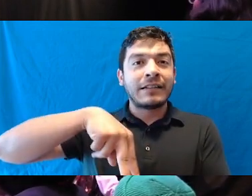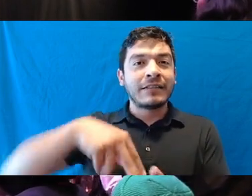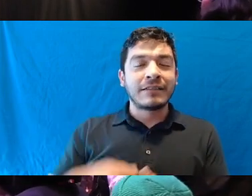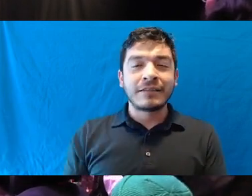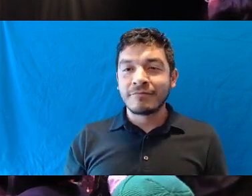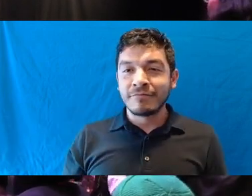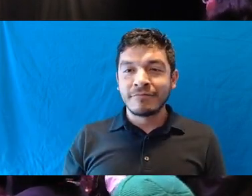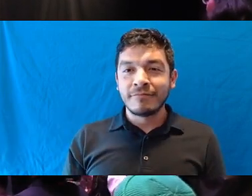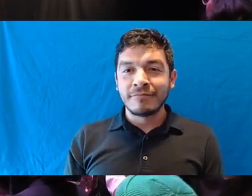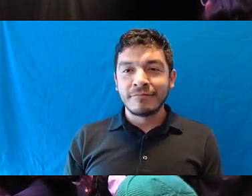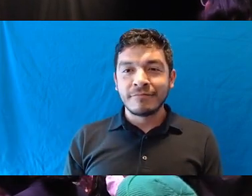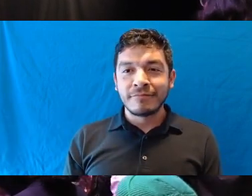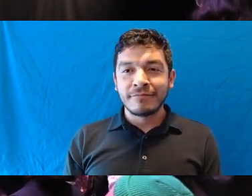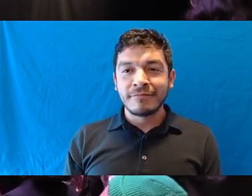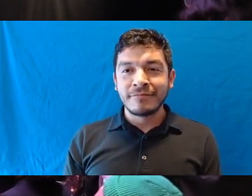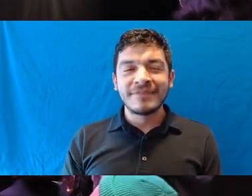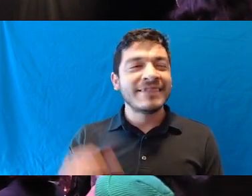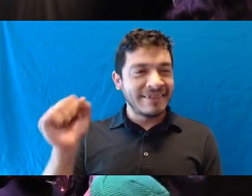Yeah.